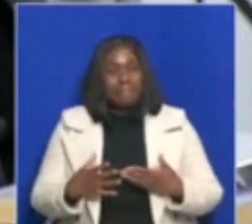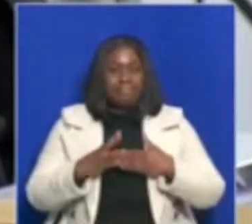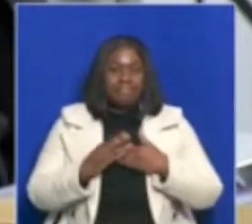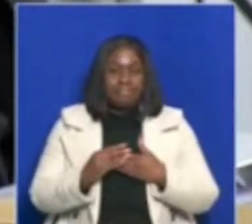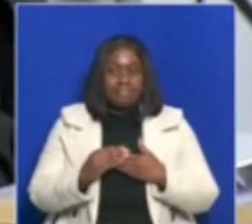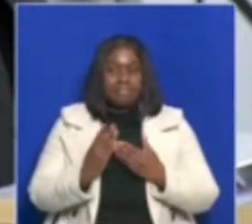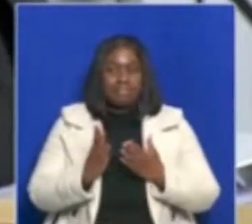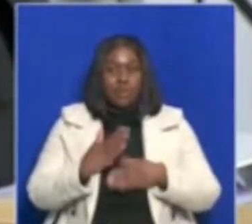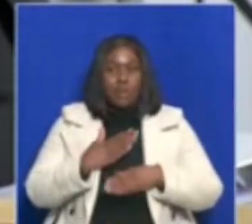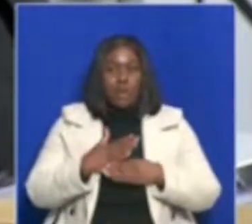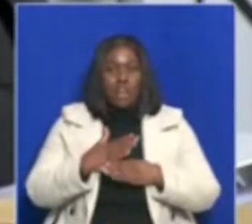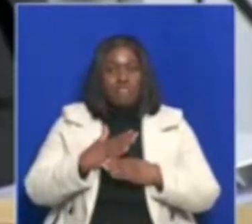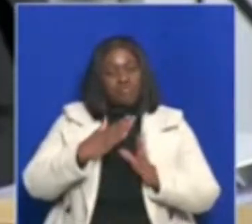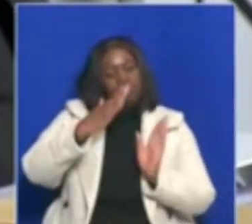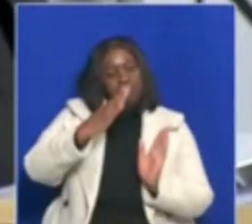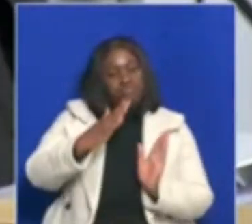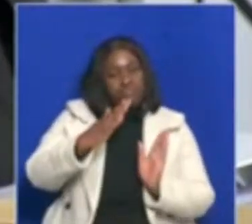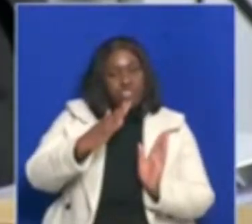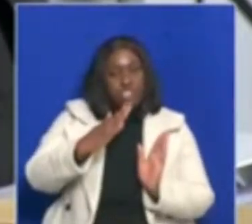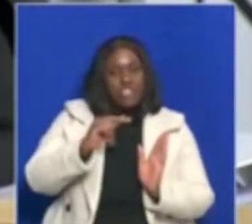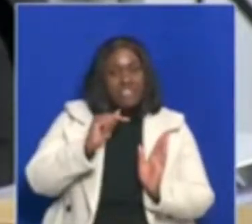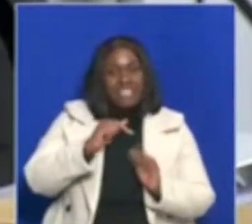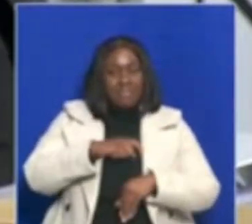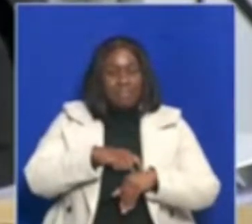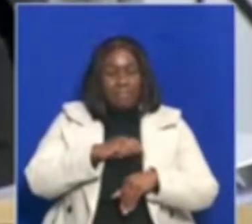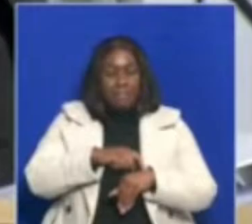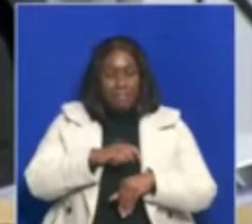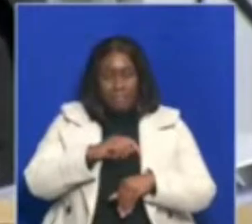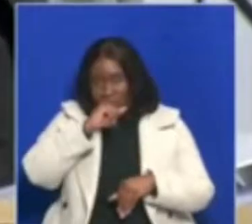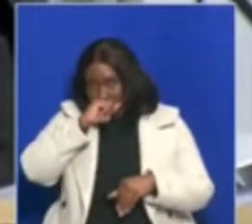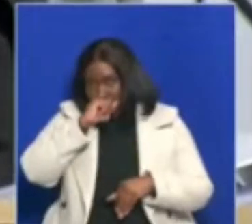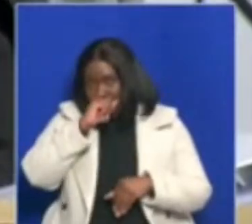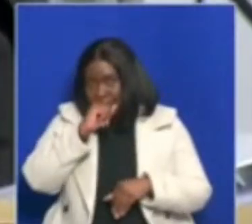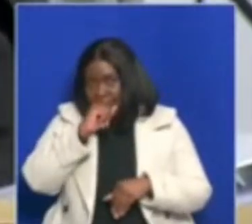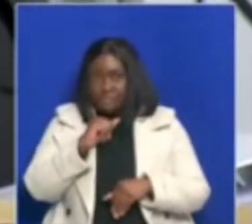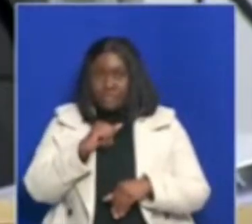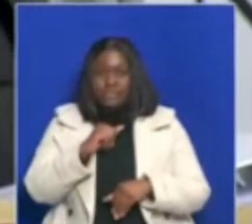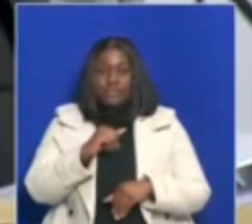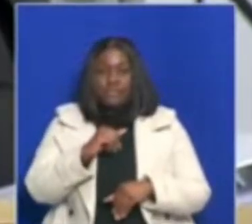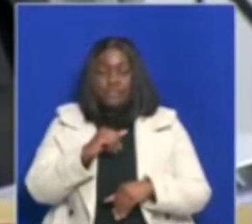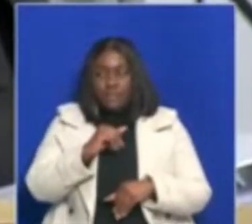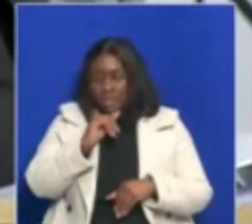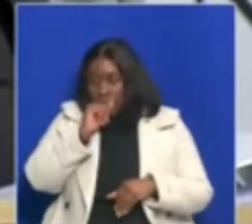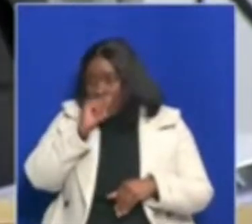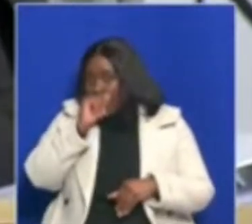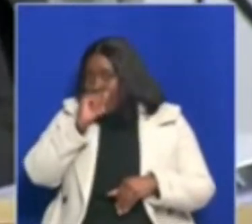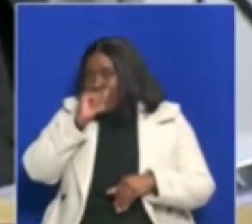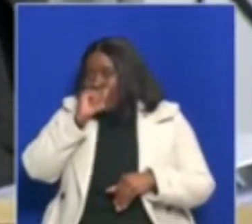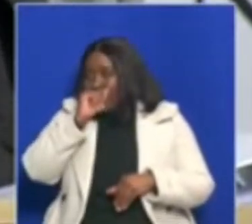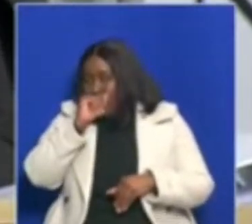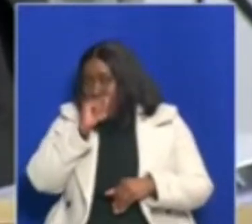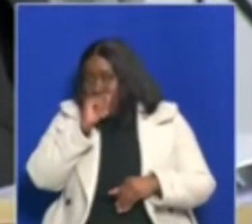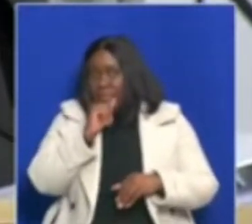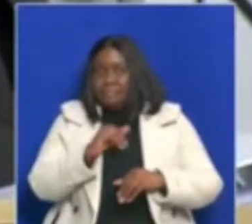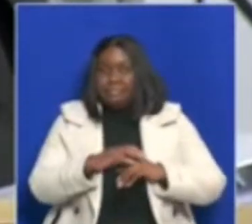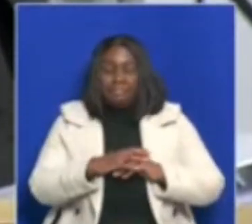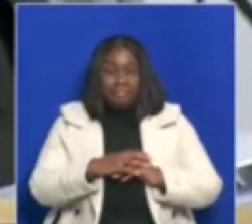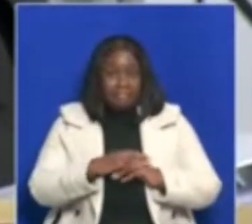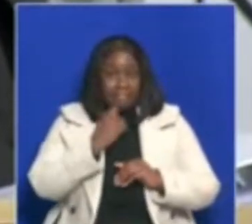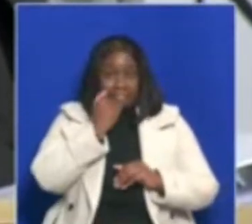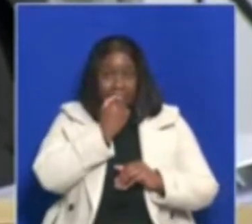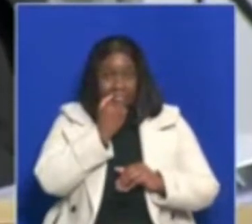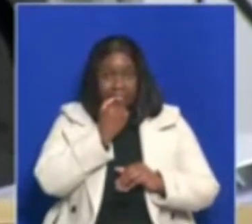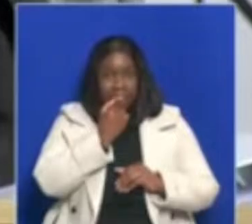scene, they're actually supposed to be the people calling us also. Because it says that when they